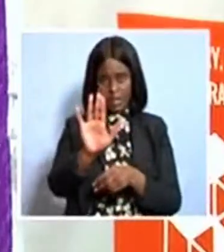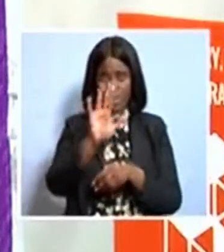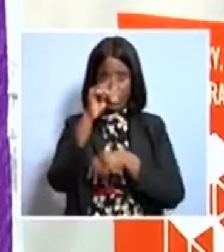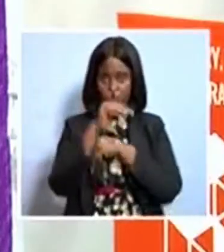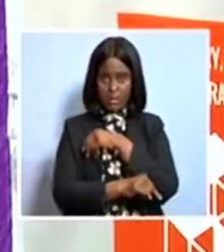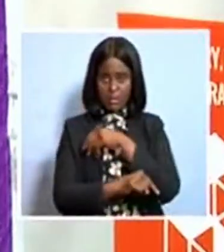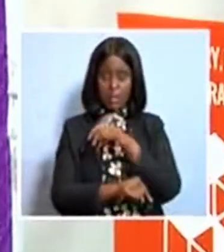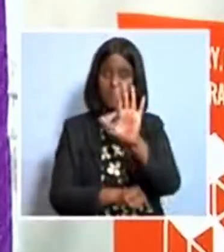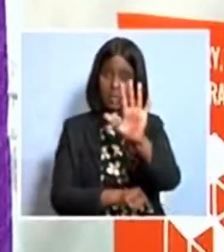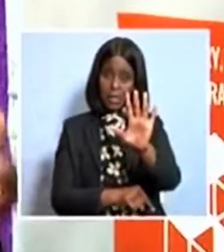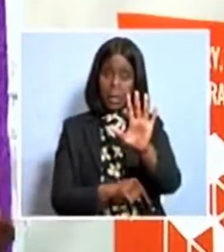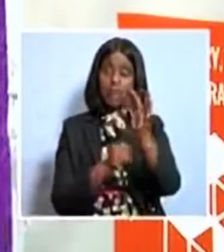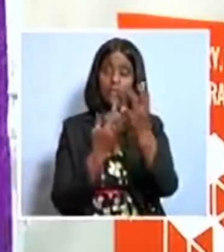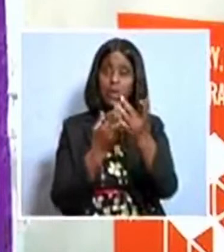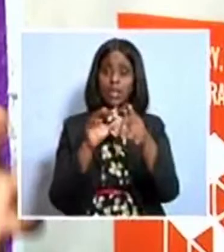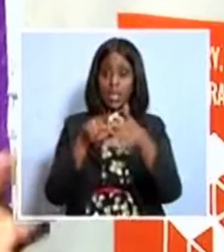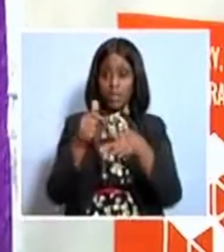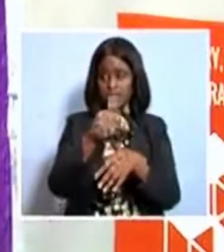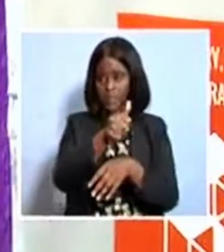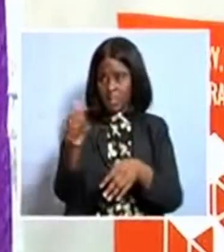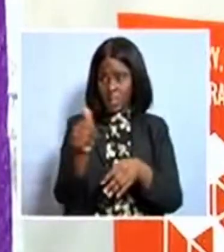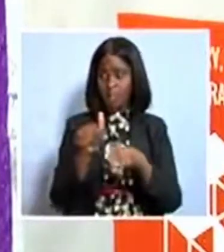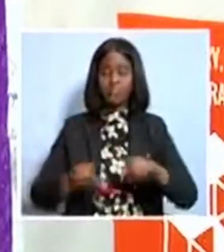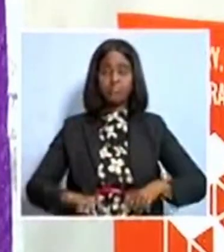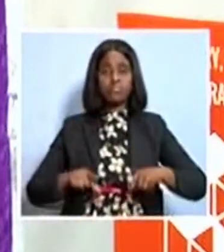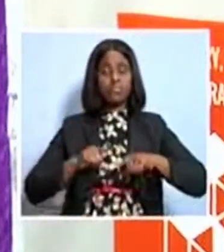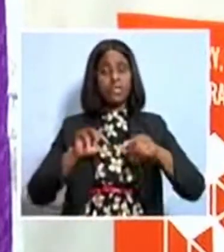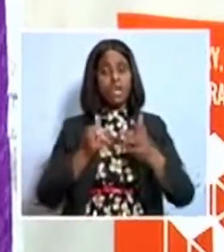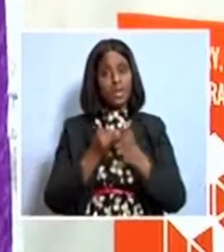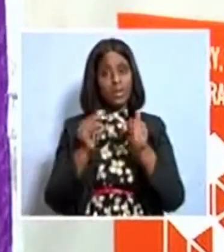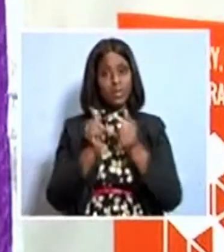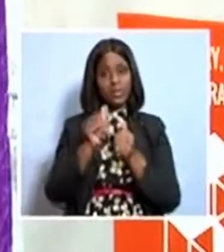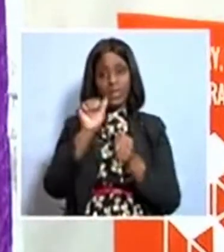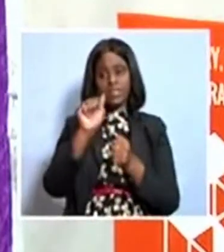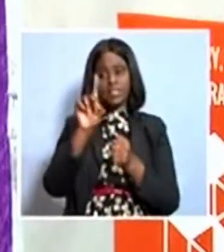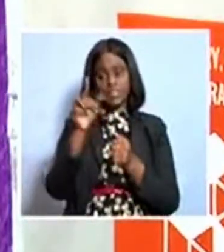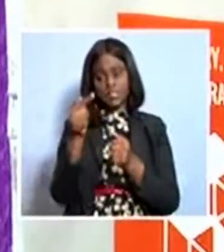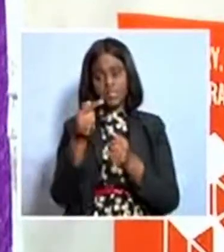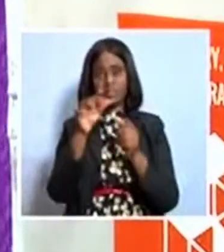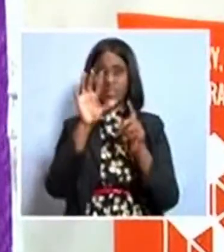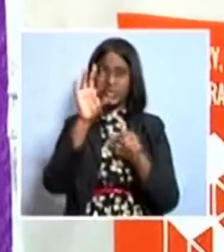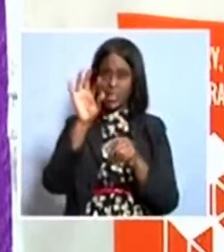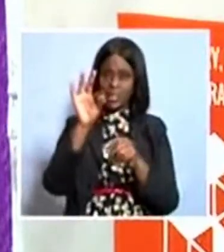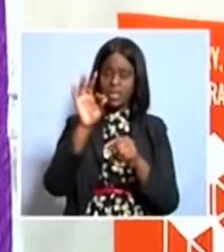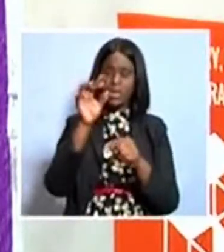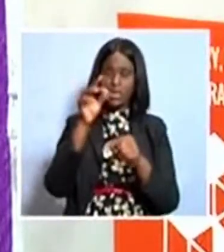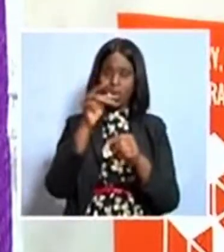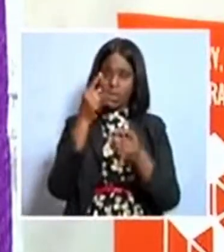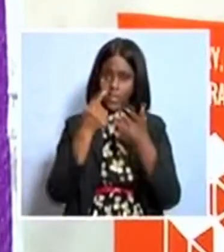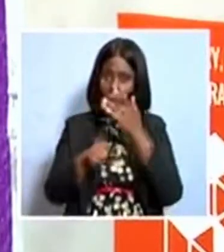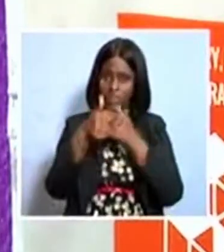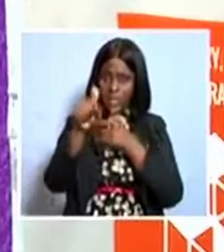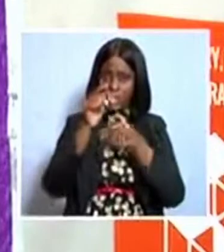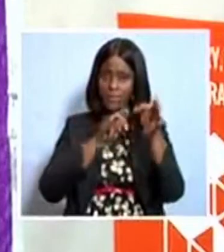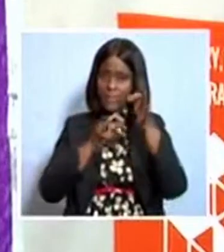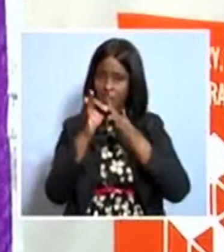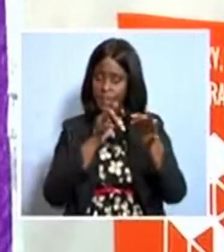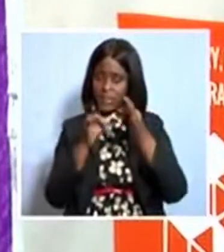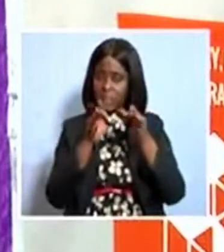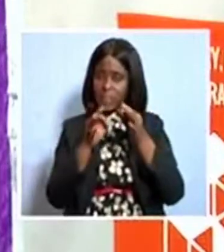find out how they are faring when it comes to SDG number 9. The people of Kaumbwe, looking at what we've highlighted, it is the least developed country,